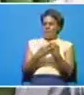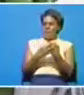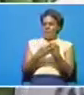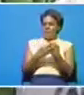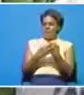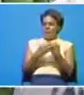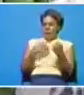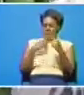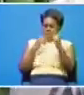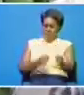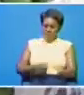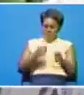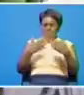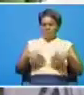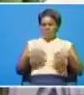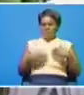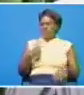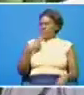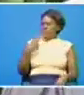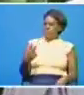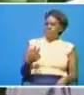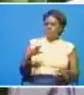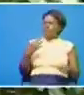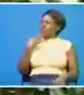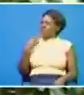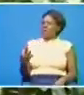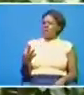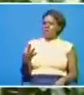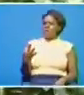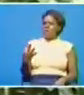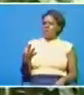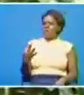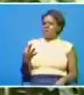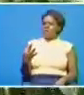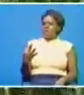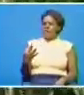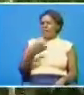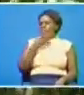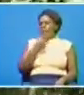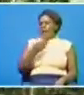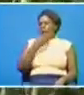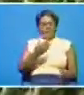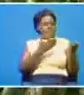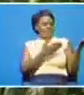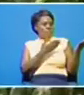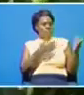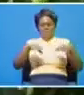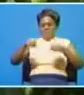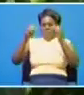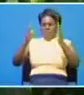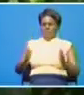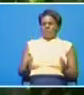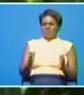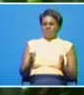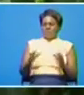kuna wakulima isopungua 200 ama 300. According to Peter Katana Wanji, the chairman of